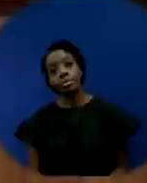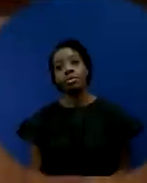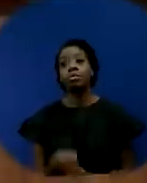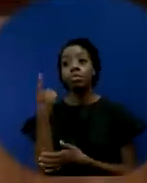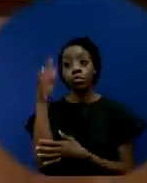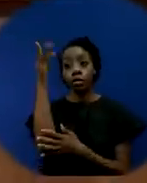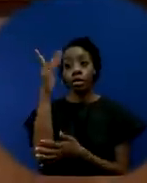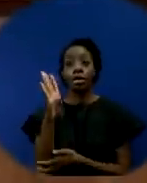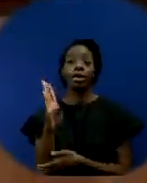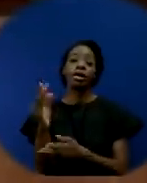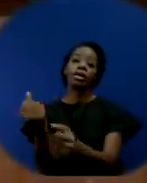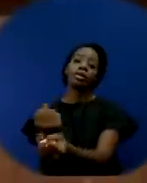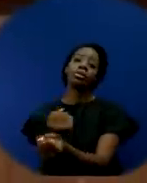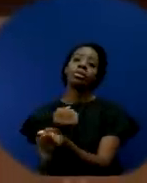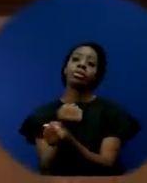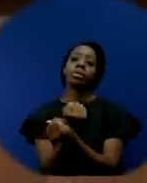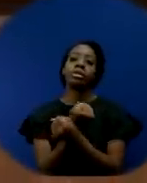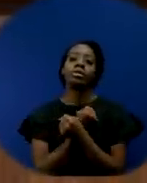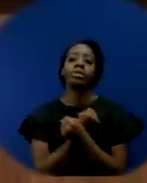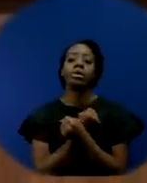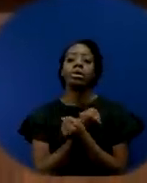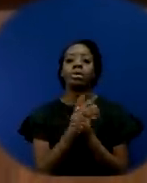God so loved.